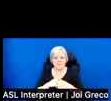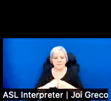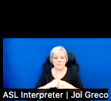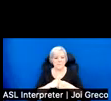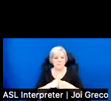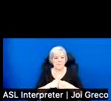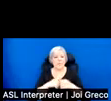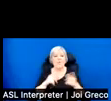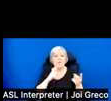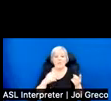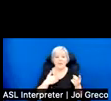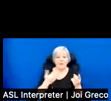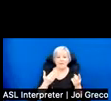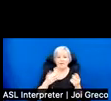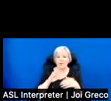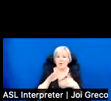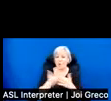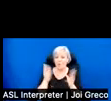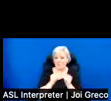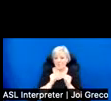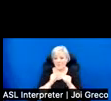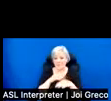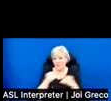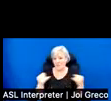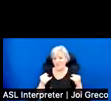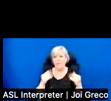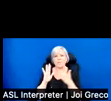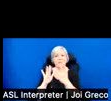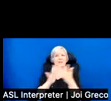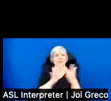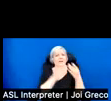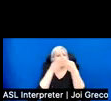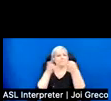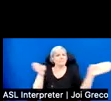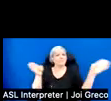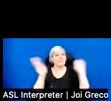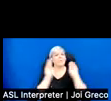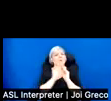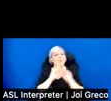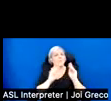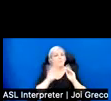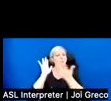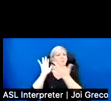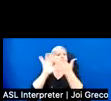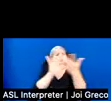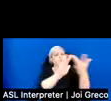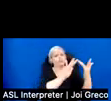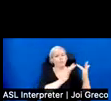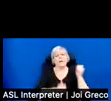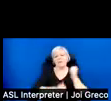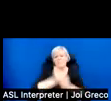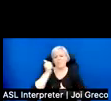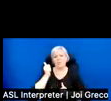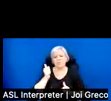in-person meetings, but since all meetings were online, we were able to reach out to a broader group of potential clients, and this year most of them were situated in